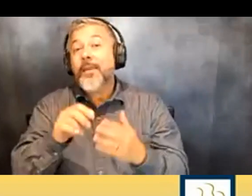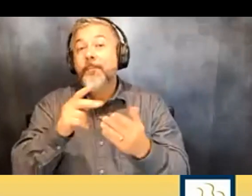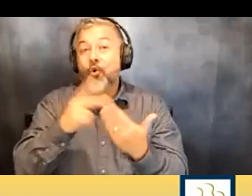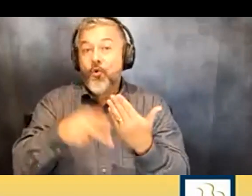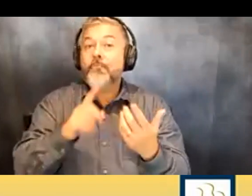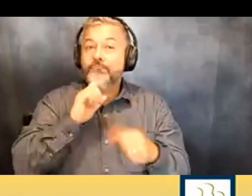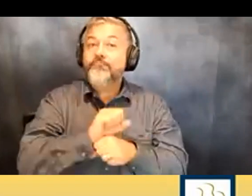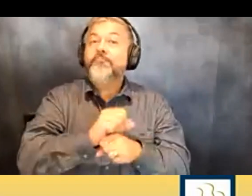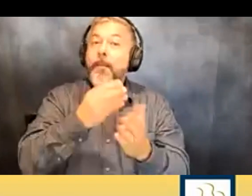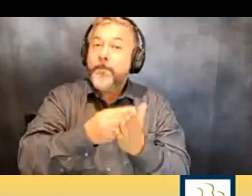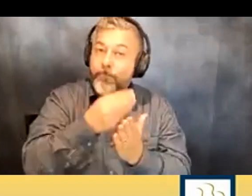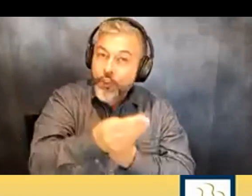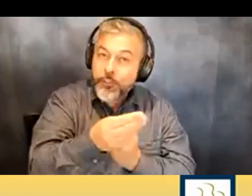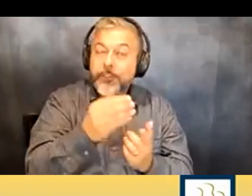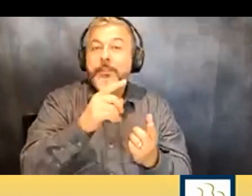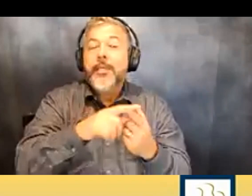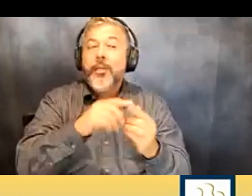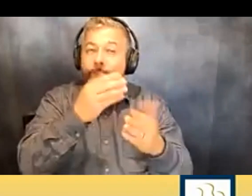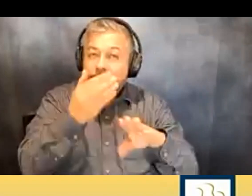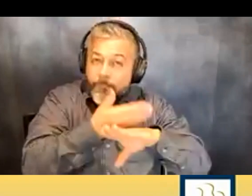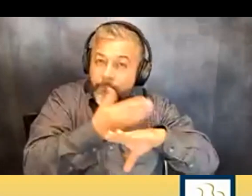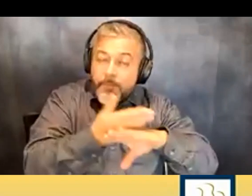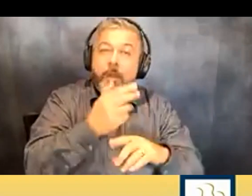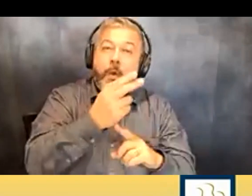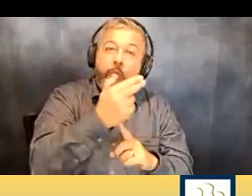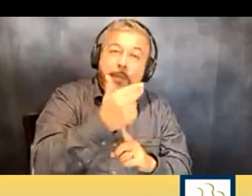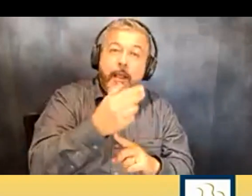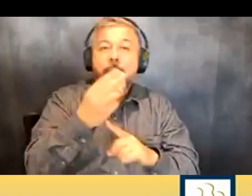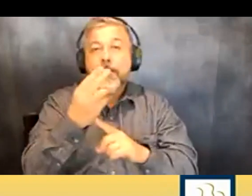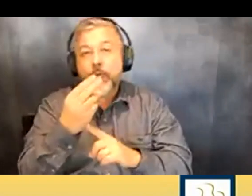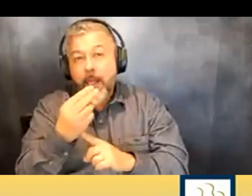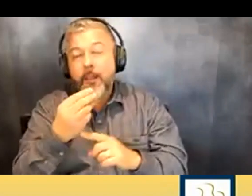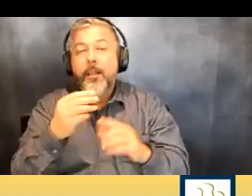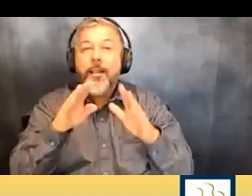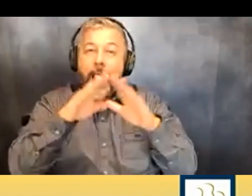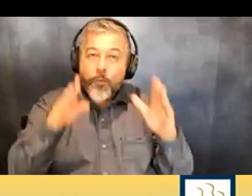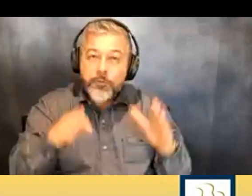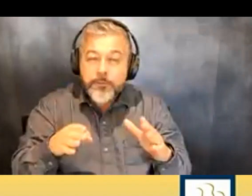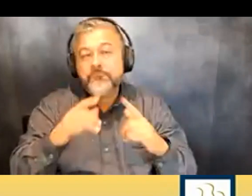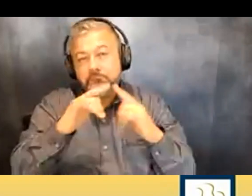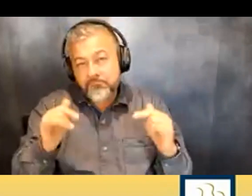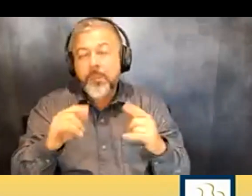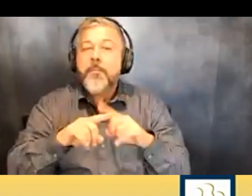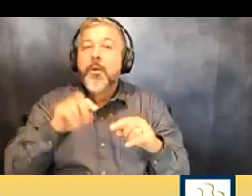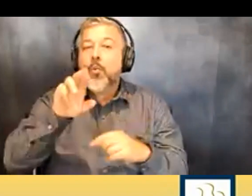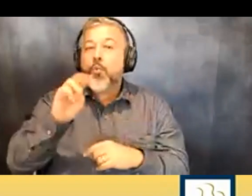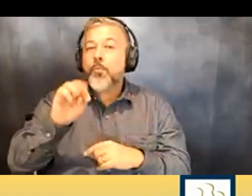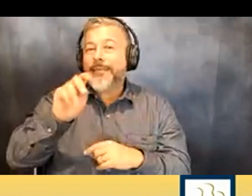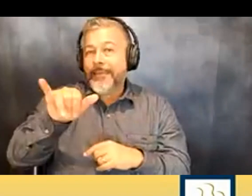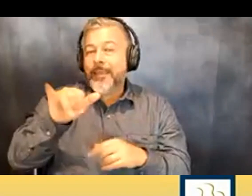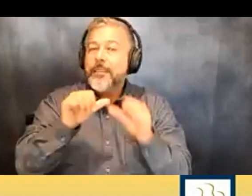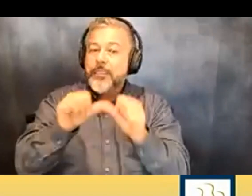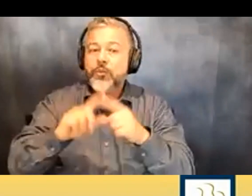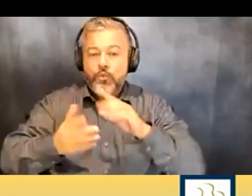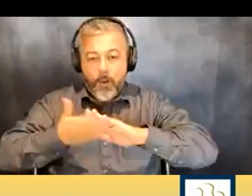and refurbishes hotels, motels, and other structures to create housing. But Room Key continues to operate, and